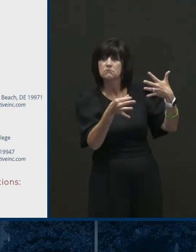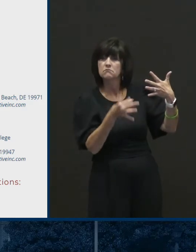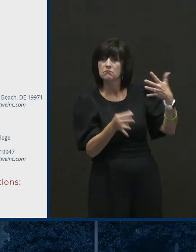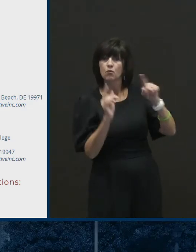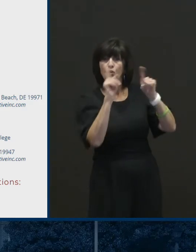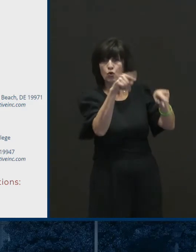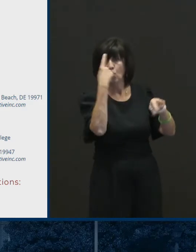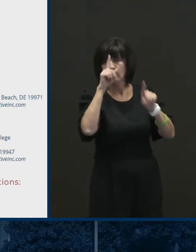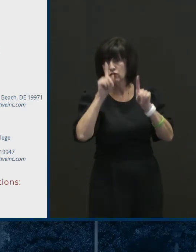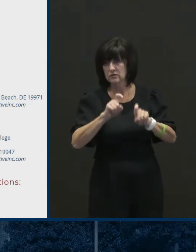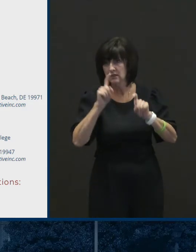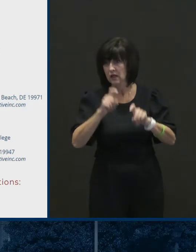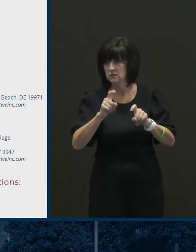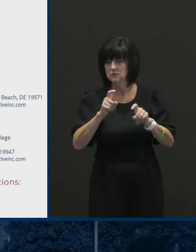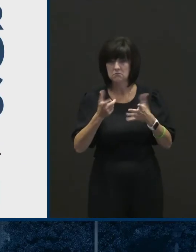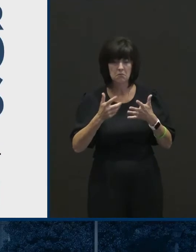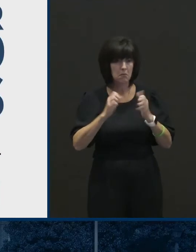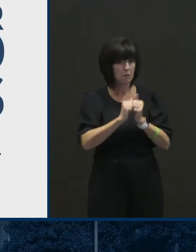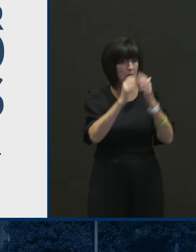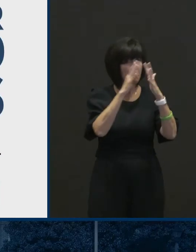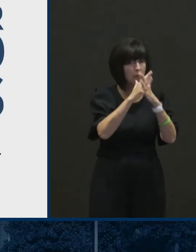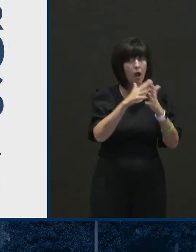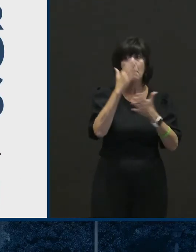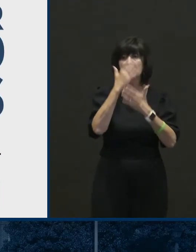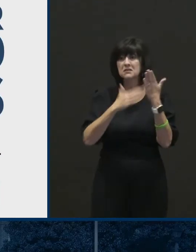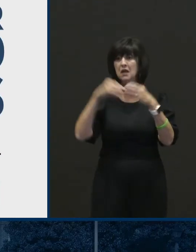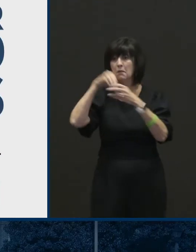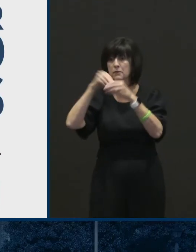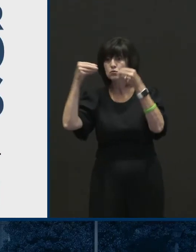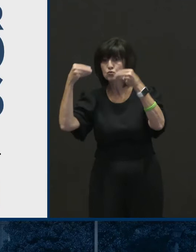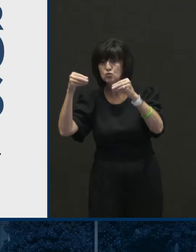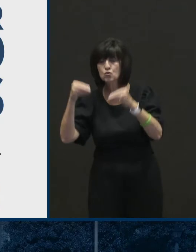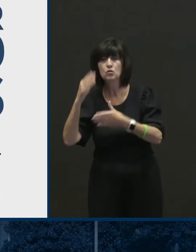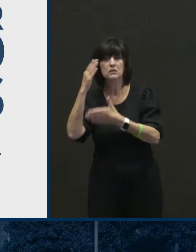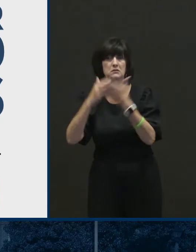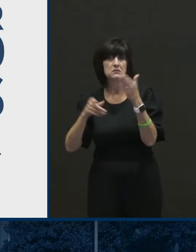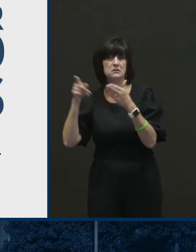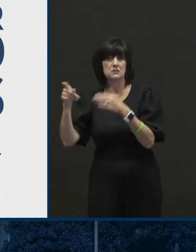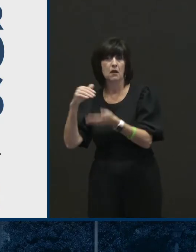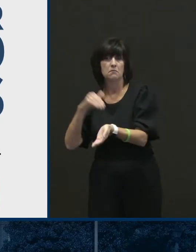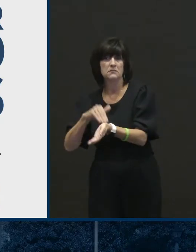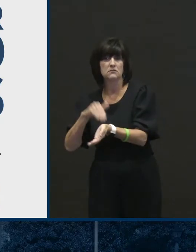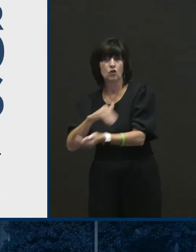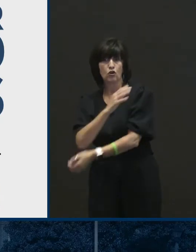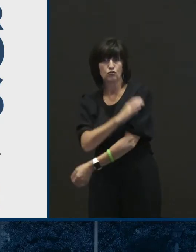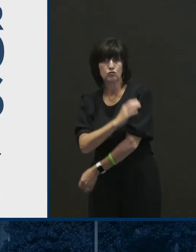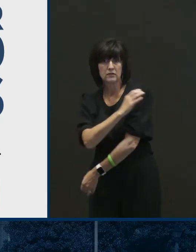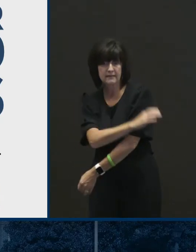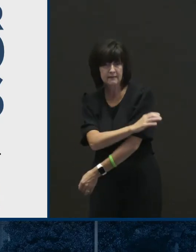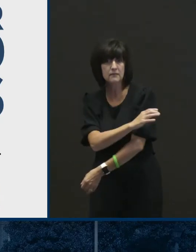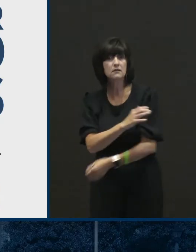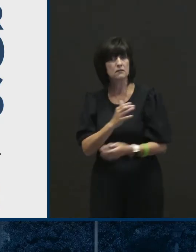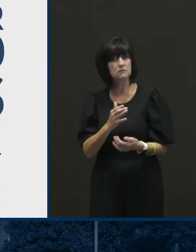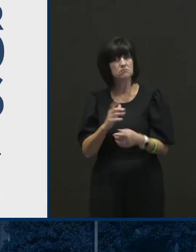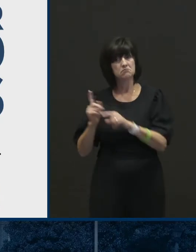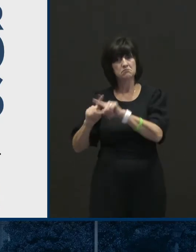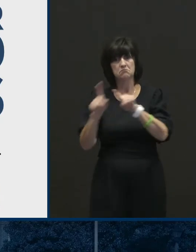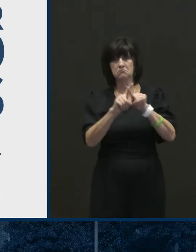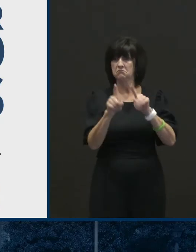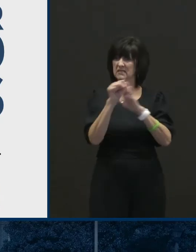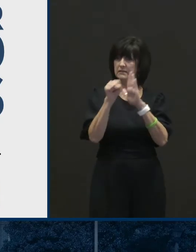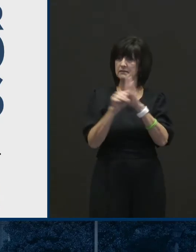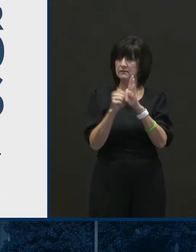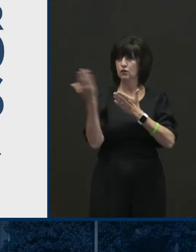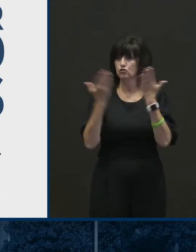through our medical providers that are out there in the clinics and the Walgreens and the State Service Center. So